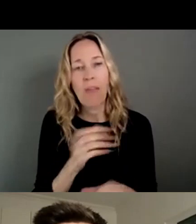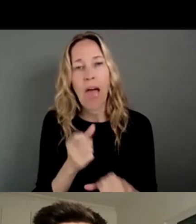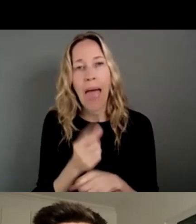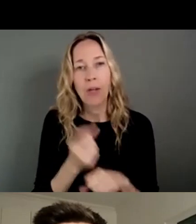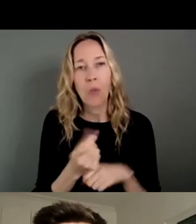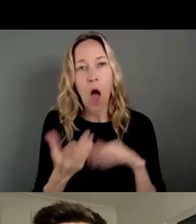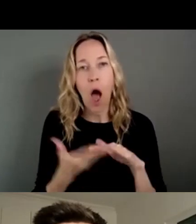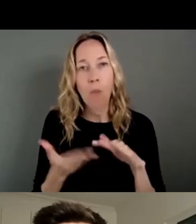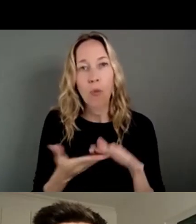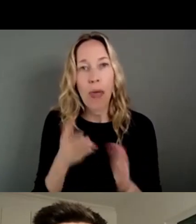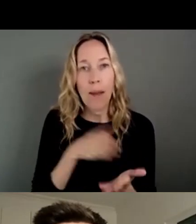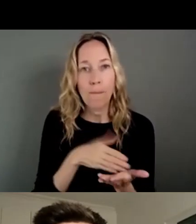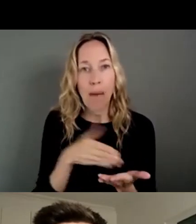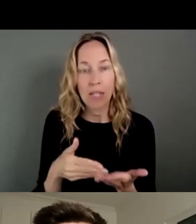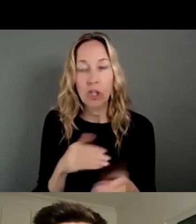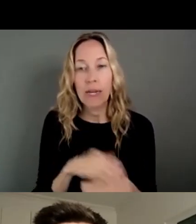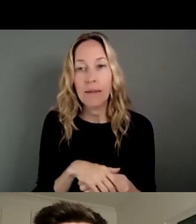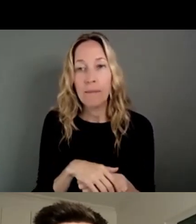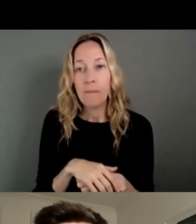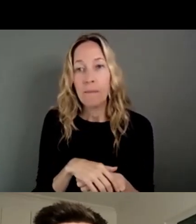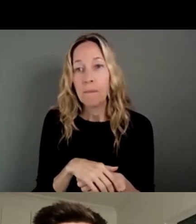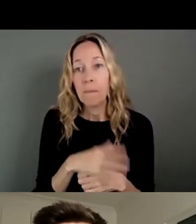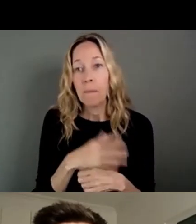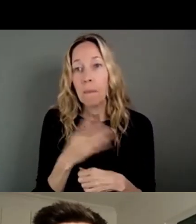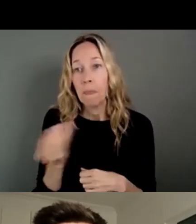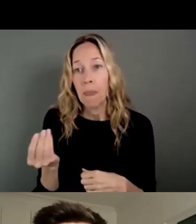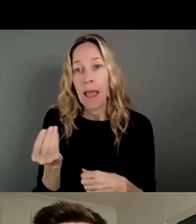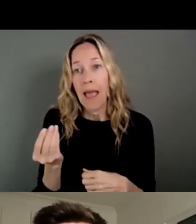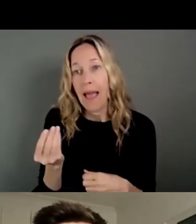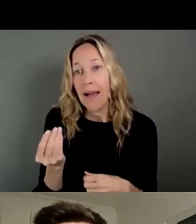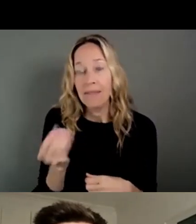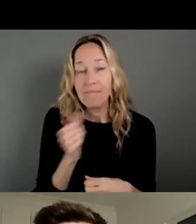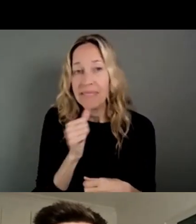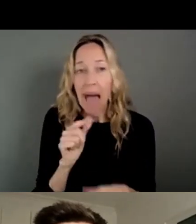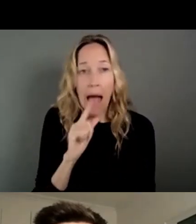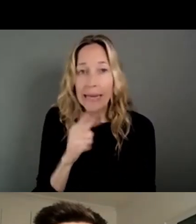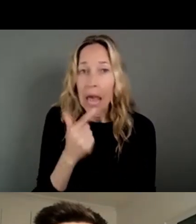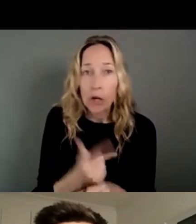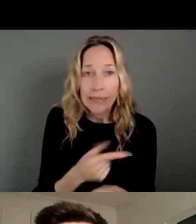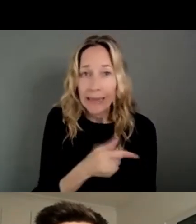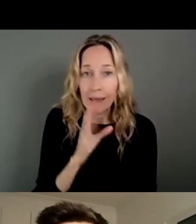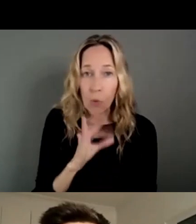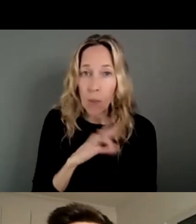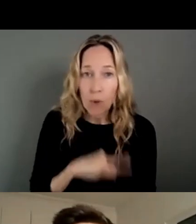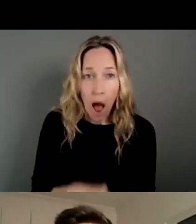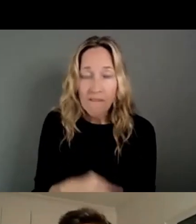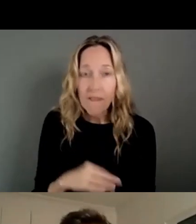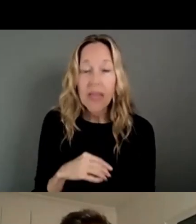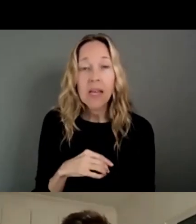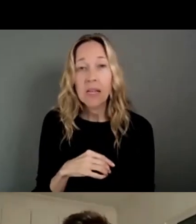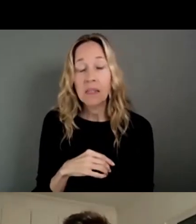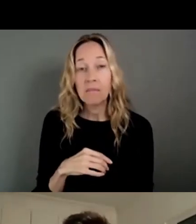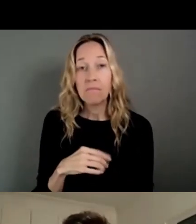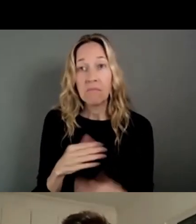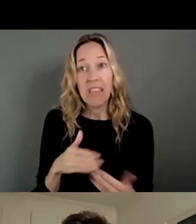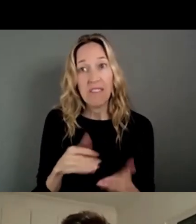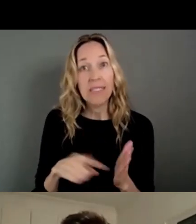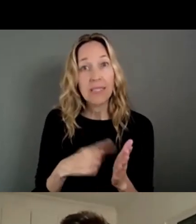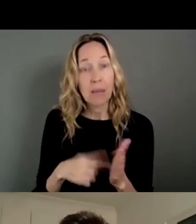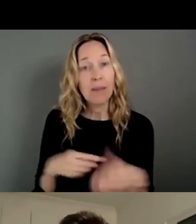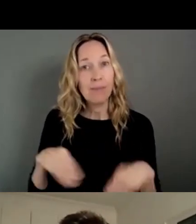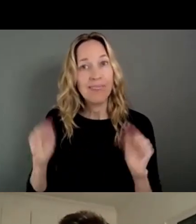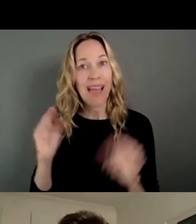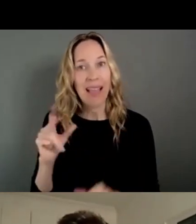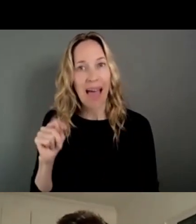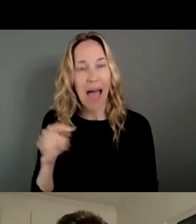at a sellout, you know, it's not at all a profit for them, but they see that as a helping